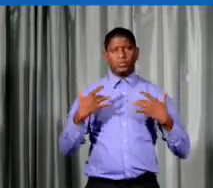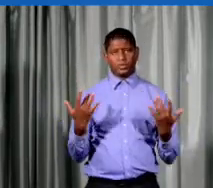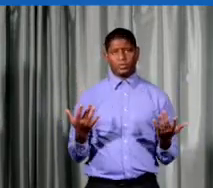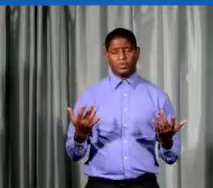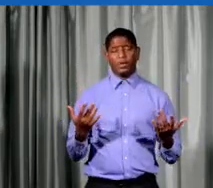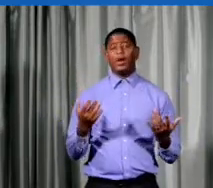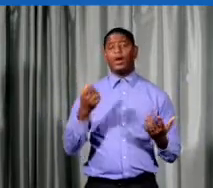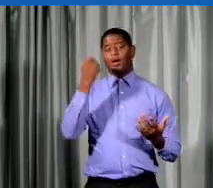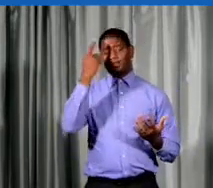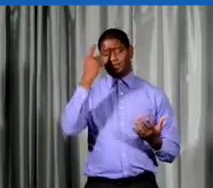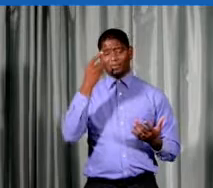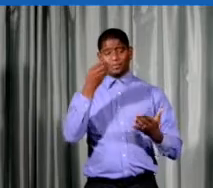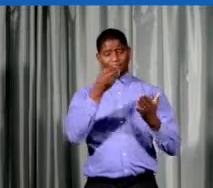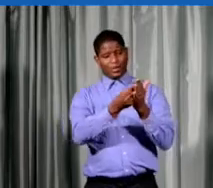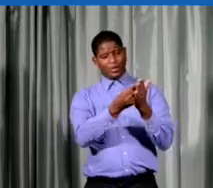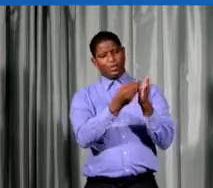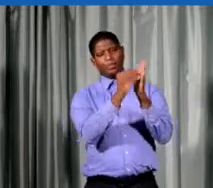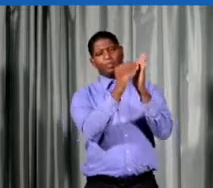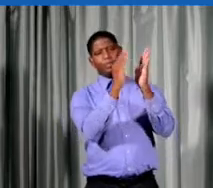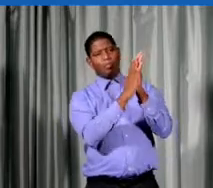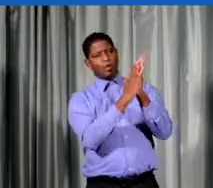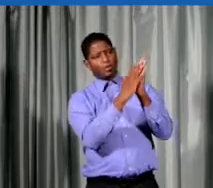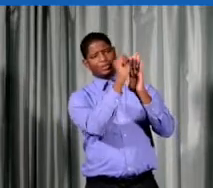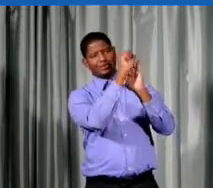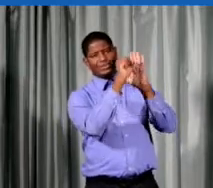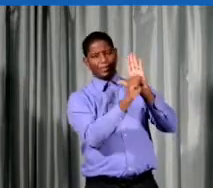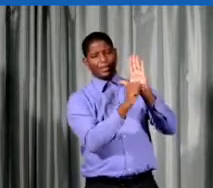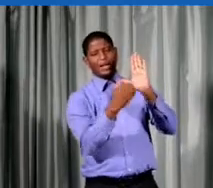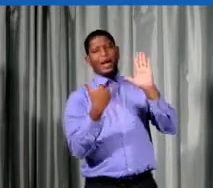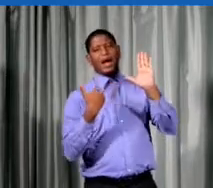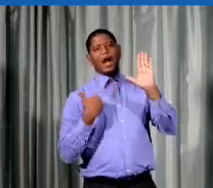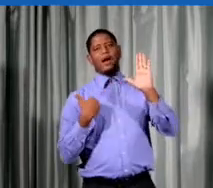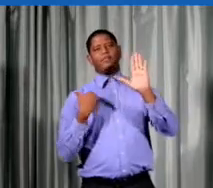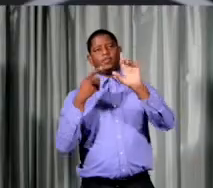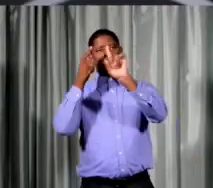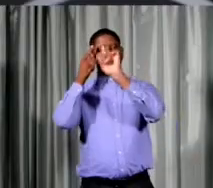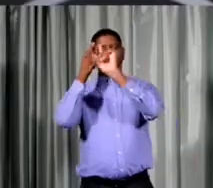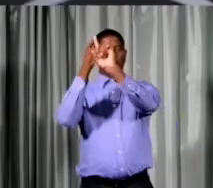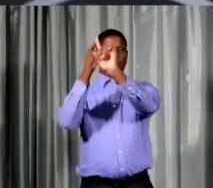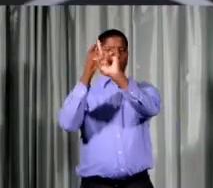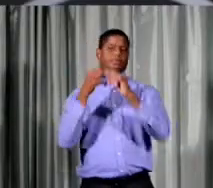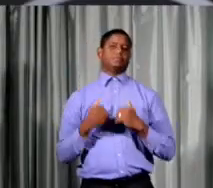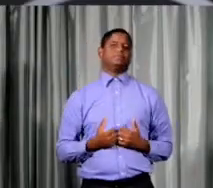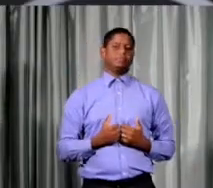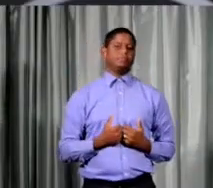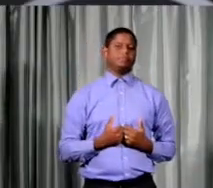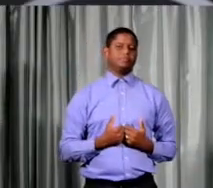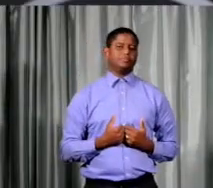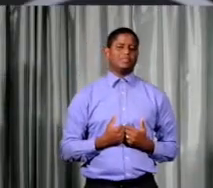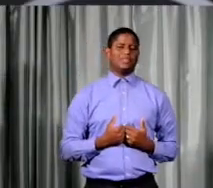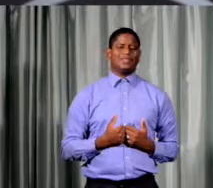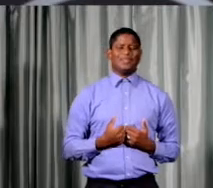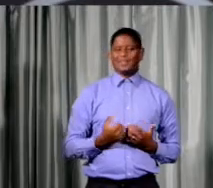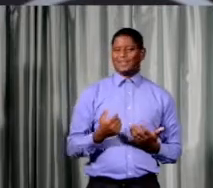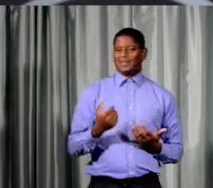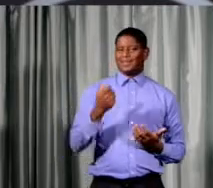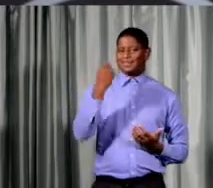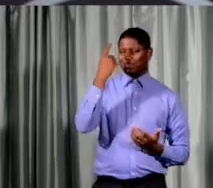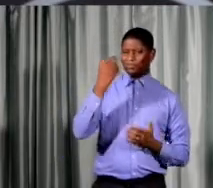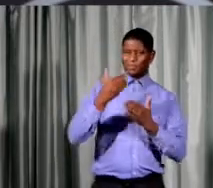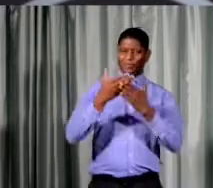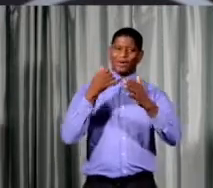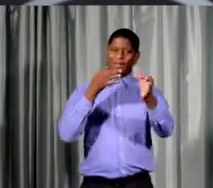them for, because they have a purpose, right? I didn't go through the whole boring definition